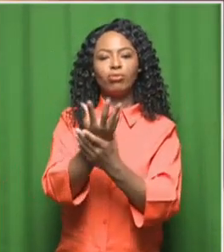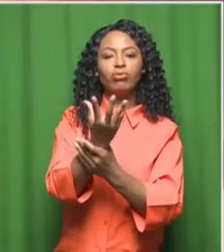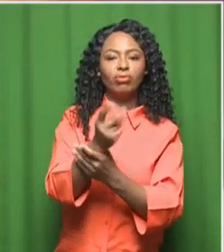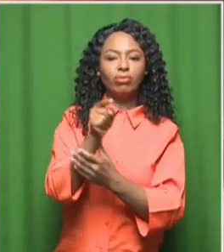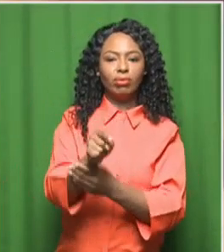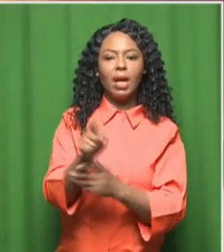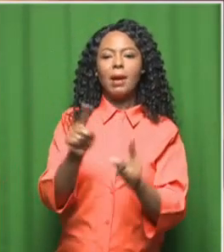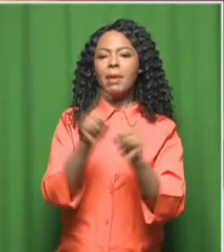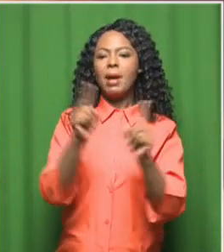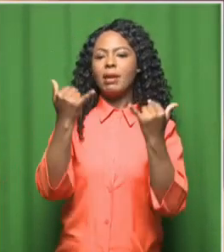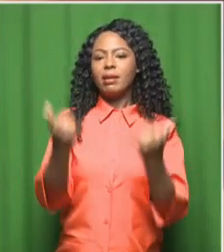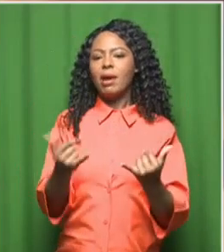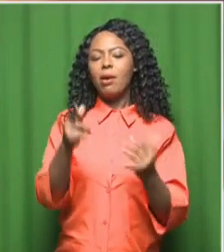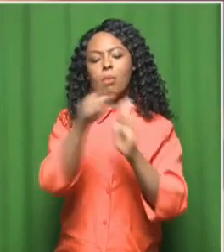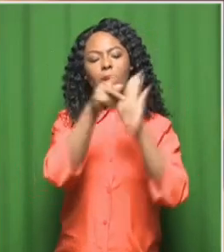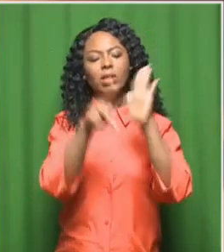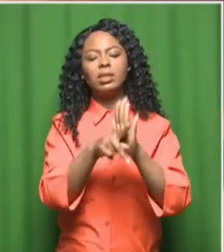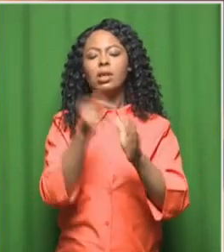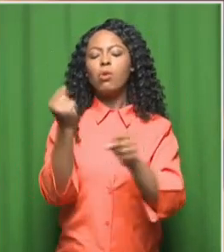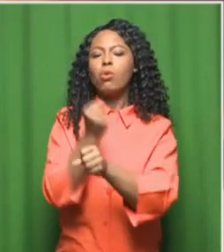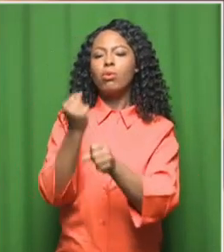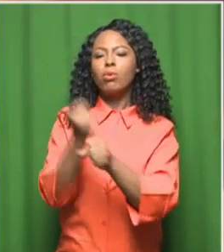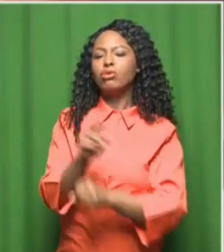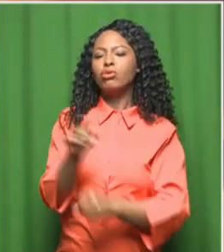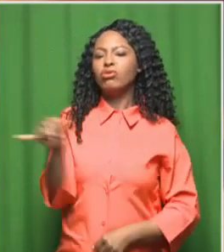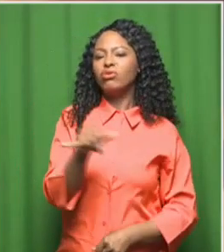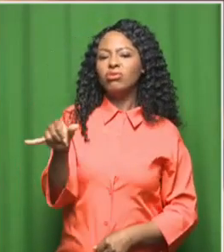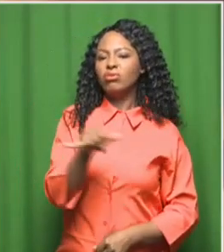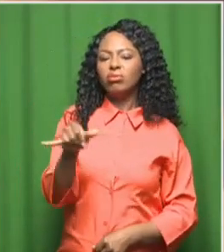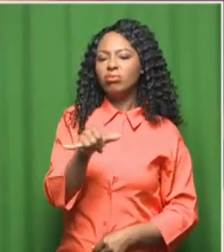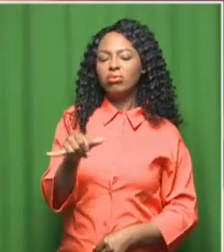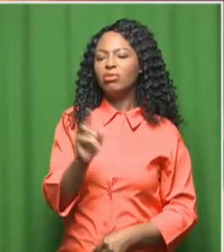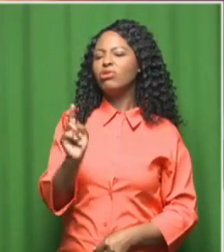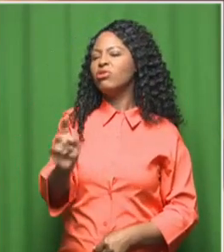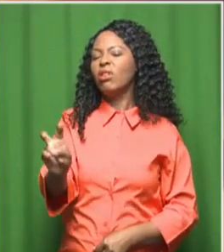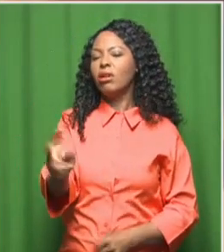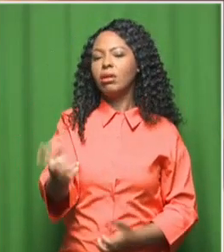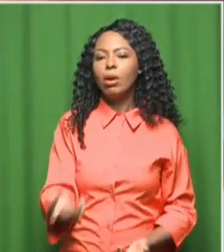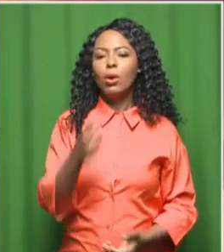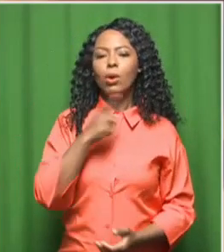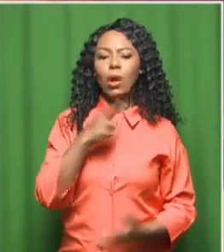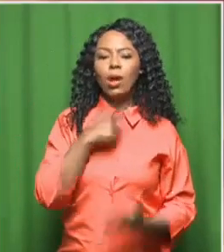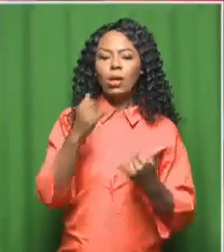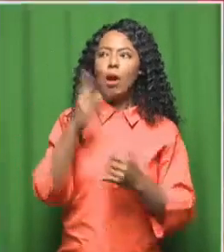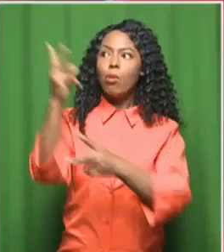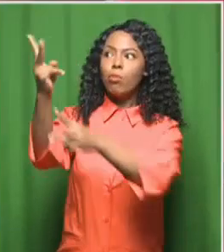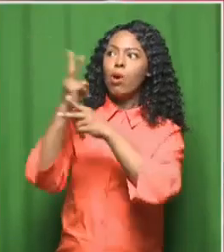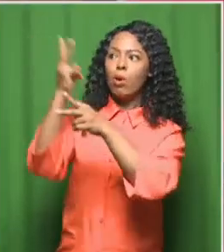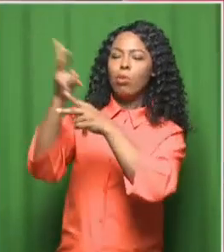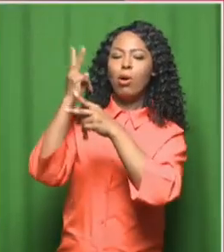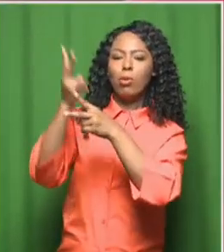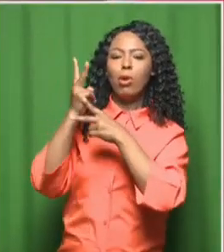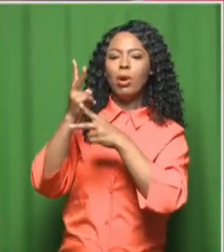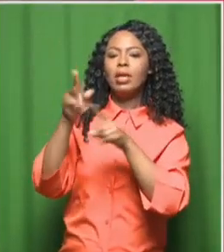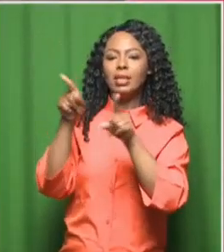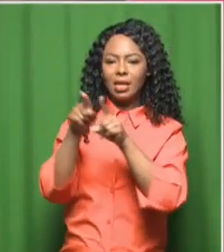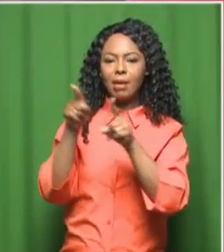work, Patrick, in a high interest rate environment? Because high borrowing costs is also meant to slow